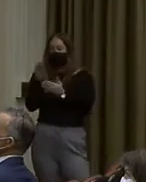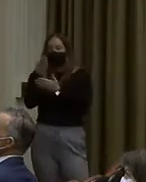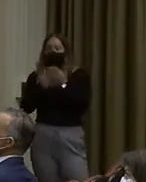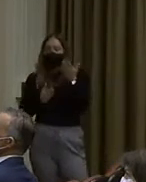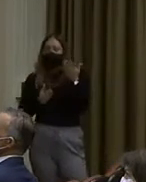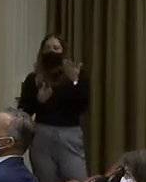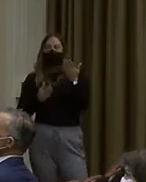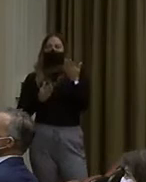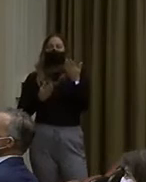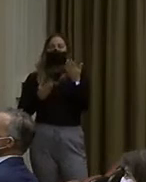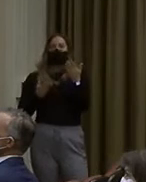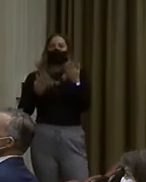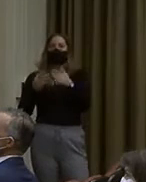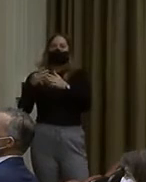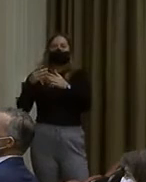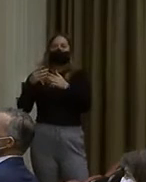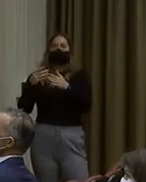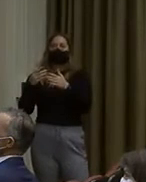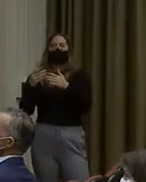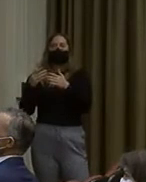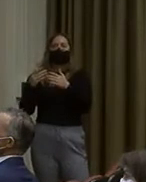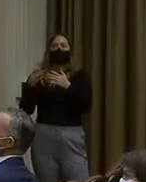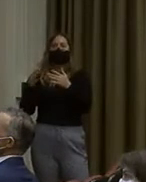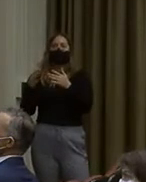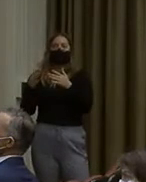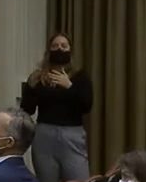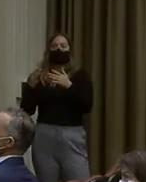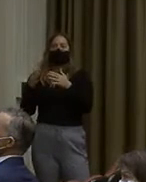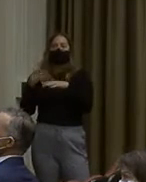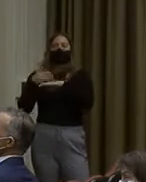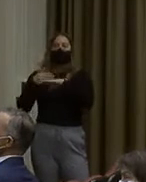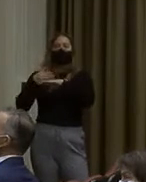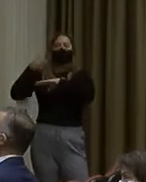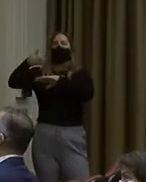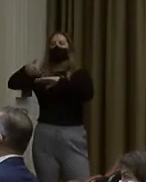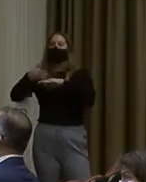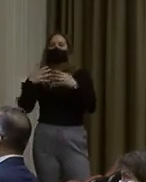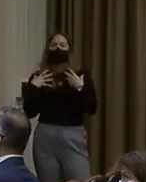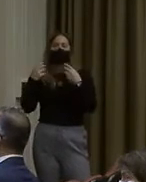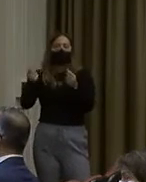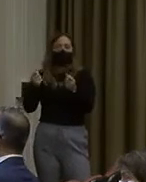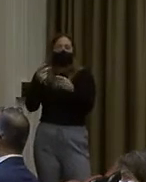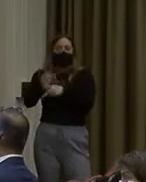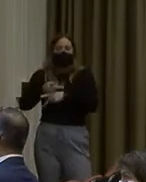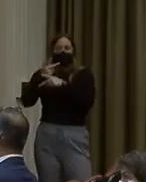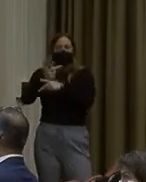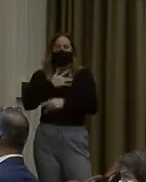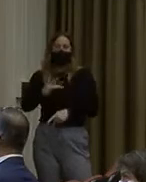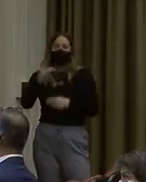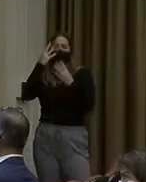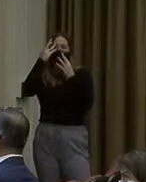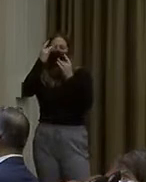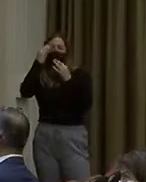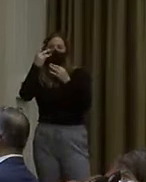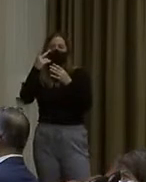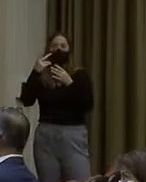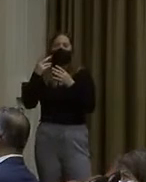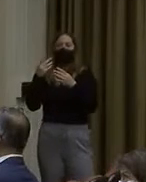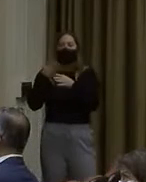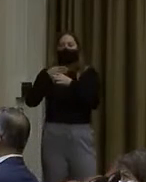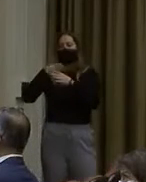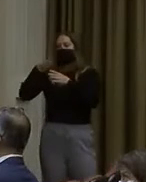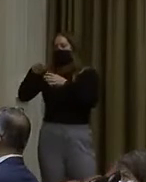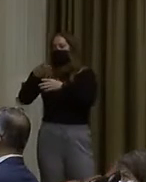are beyond kind of healthcare and what we typically think of as only behavioral health or primary care